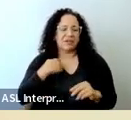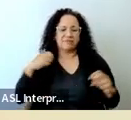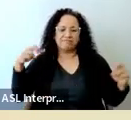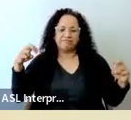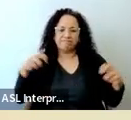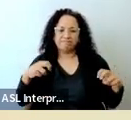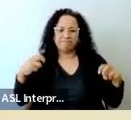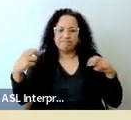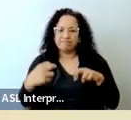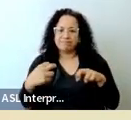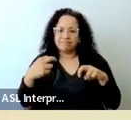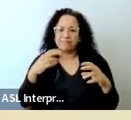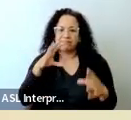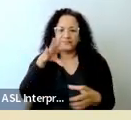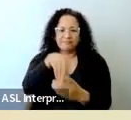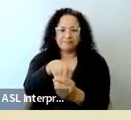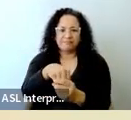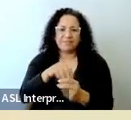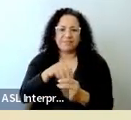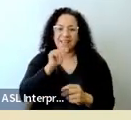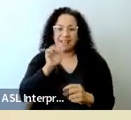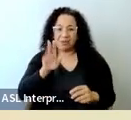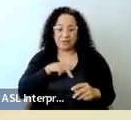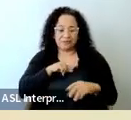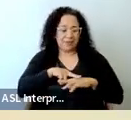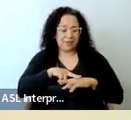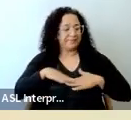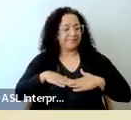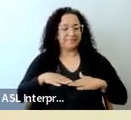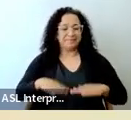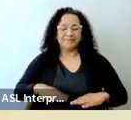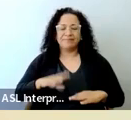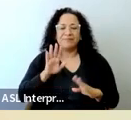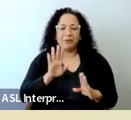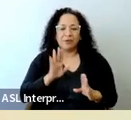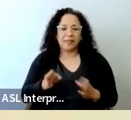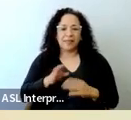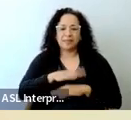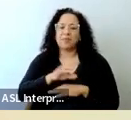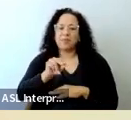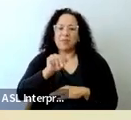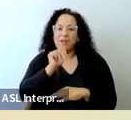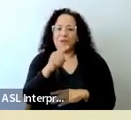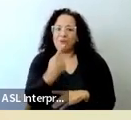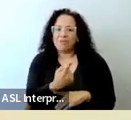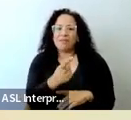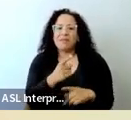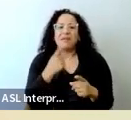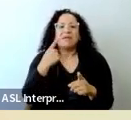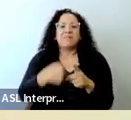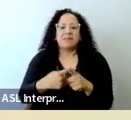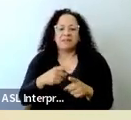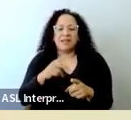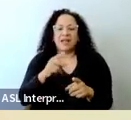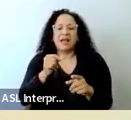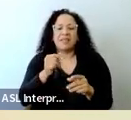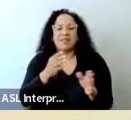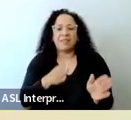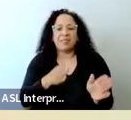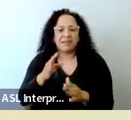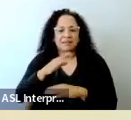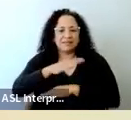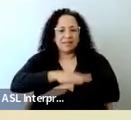table, not just at their personal table, their planning table, but at the planning table for